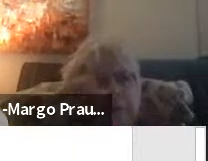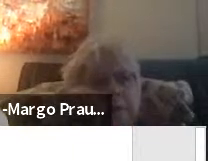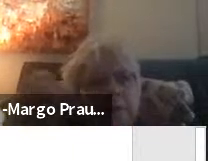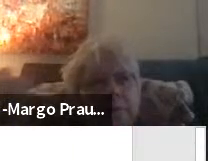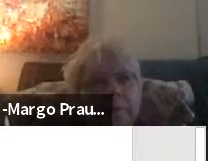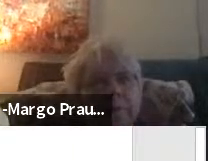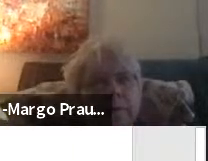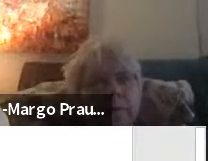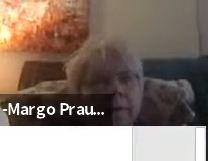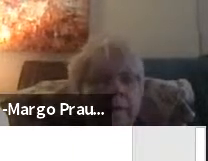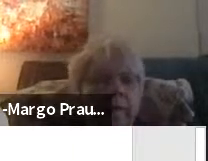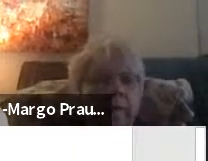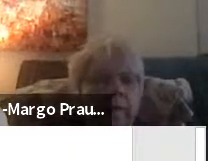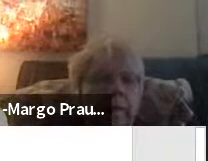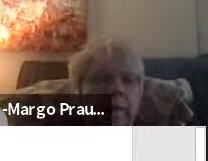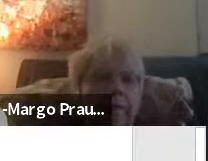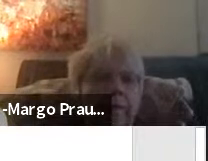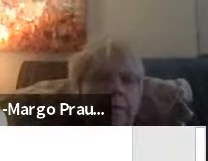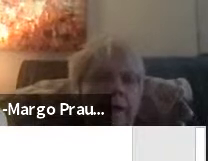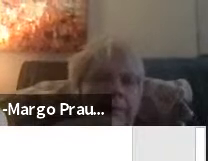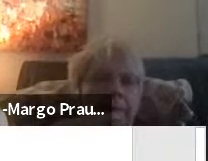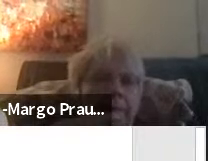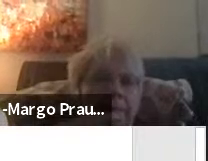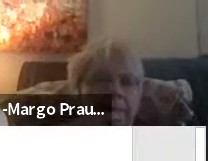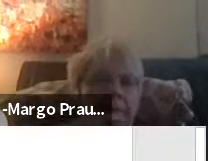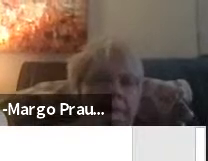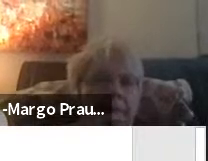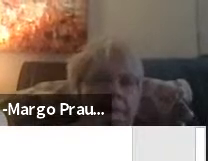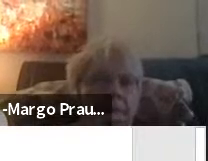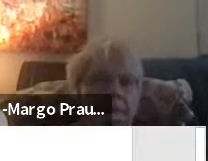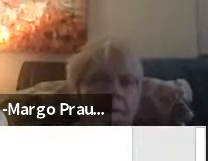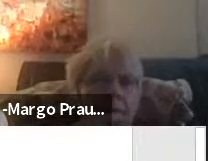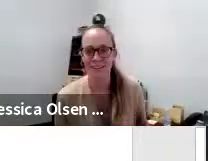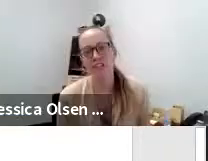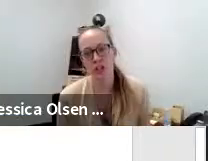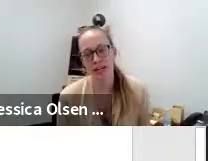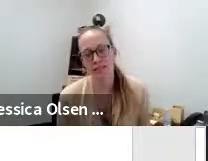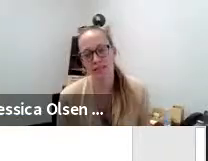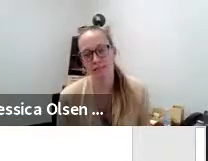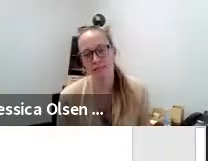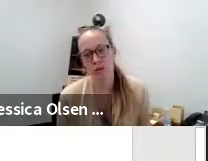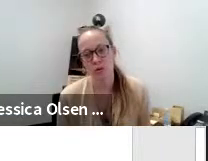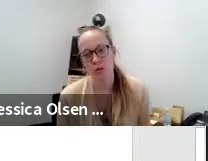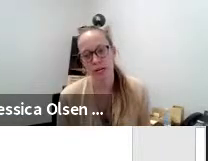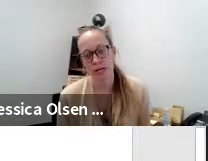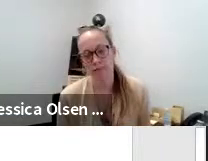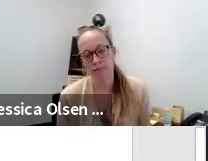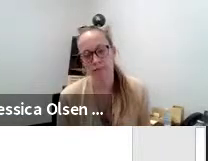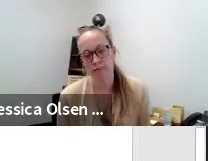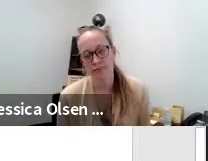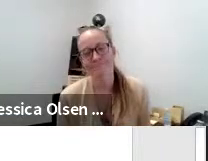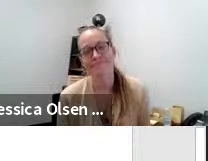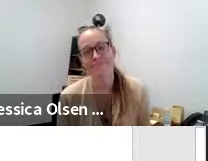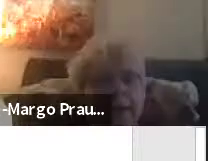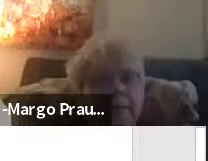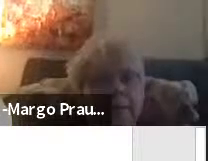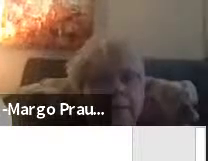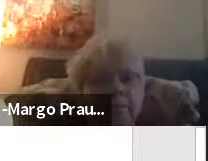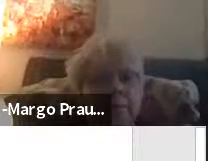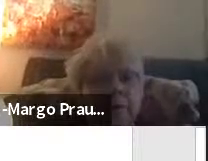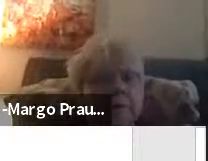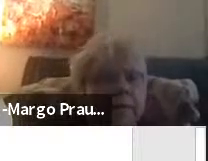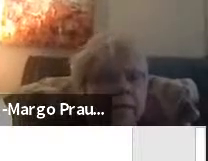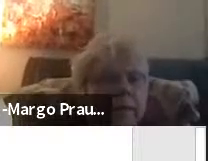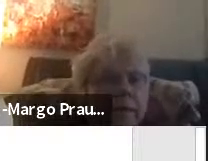those formats where you can like click on the top of the like filter it or sort it, or like select